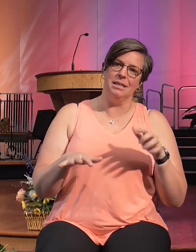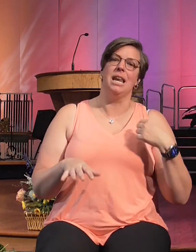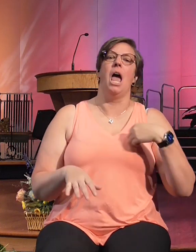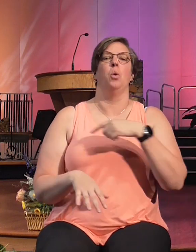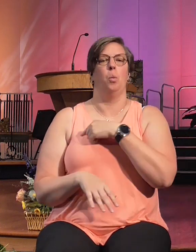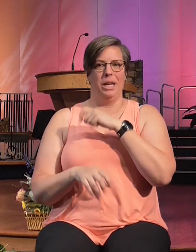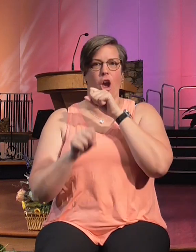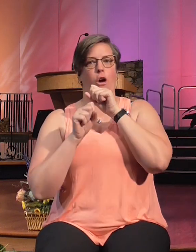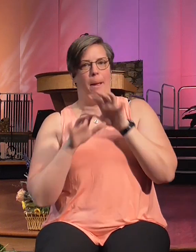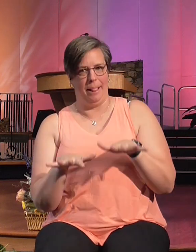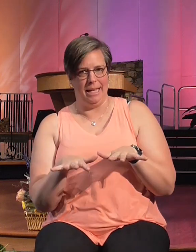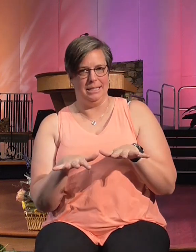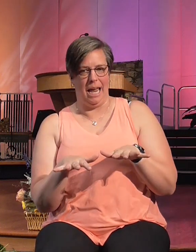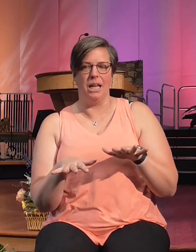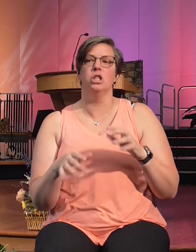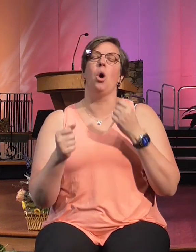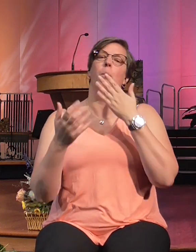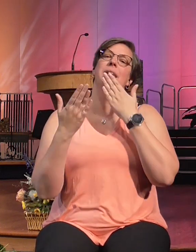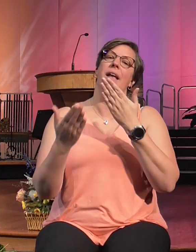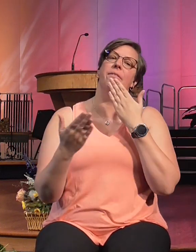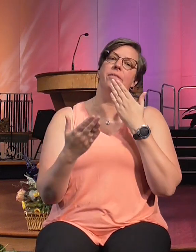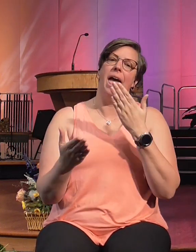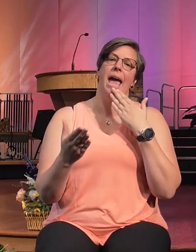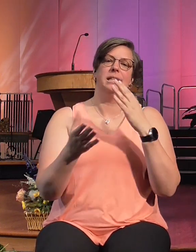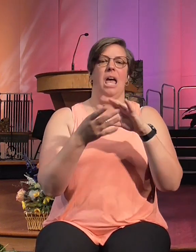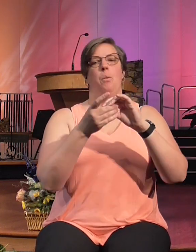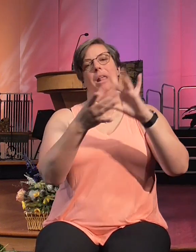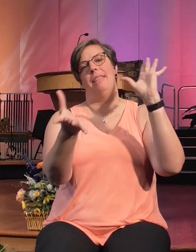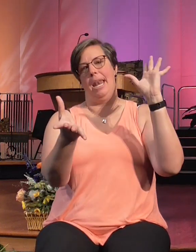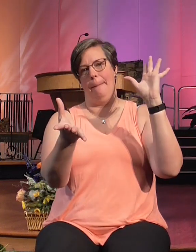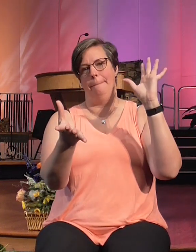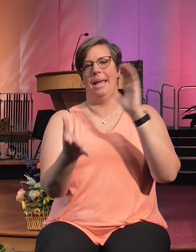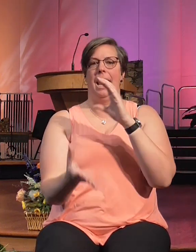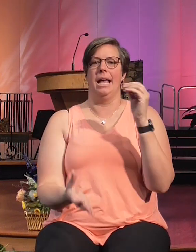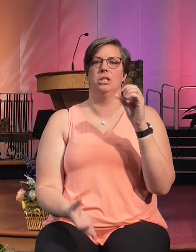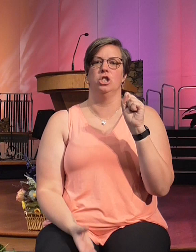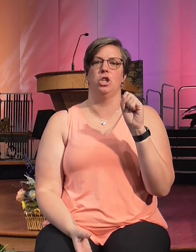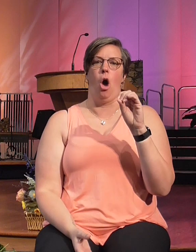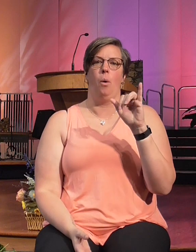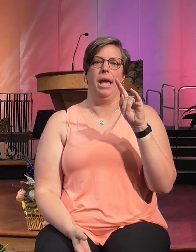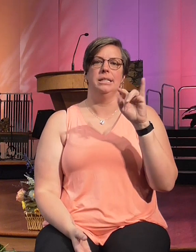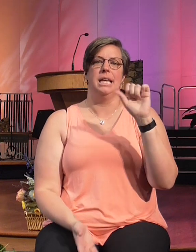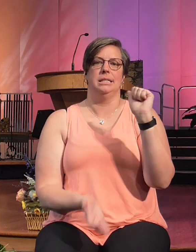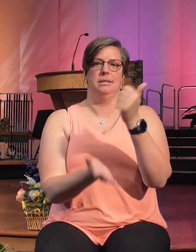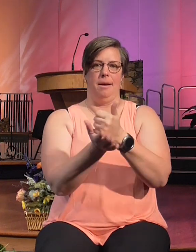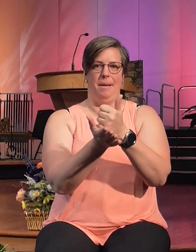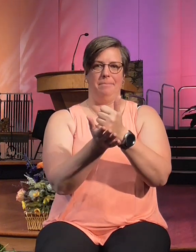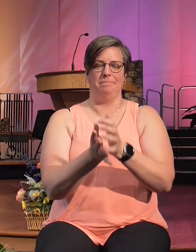blessing. We just give thanks that this is so, and let it be, and so it is.